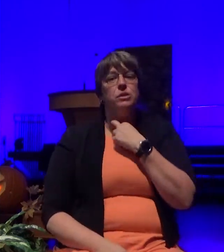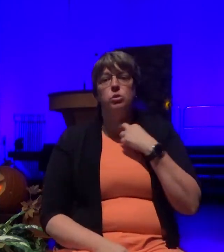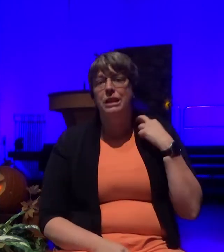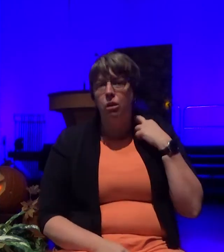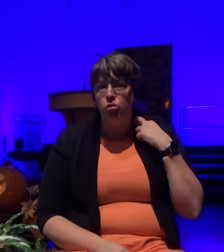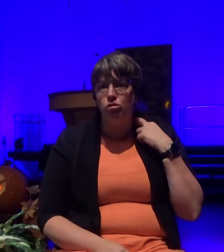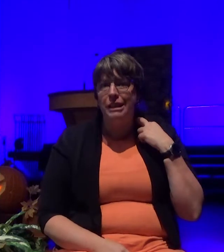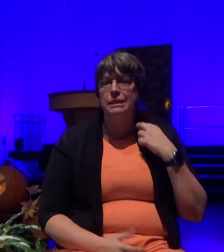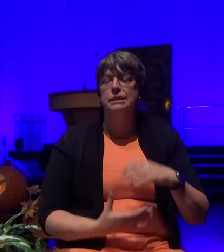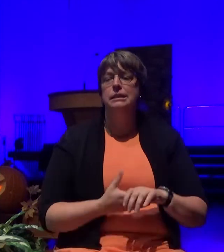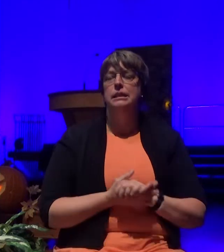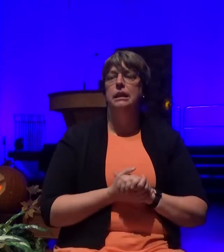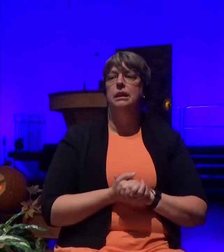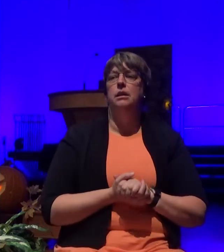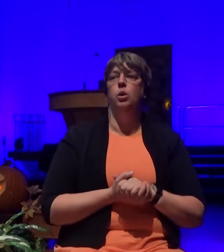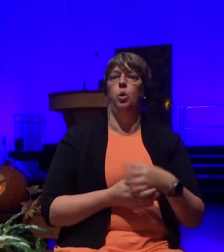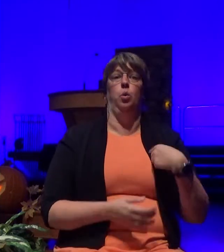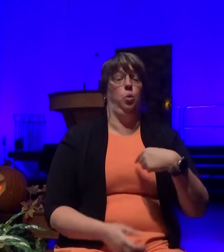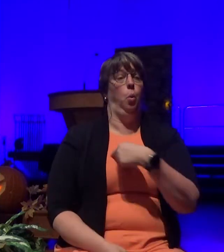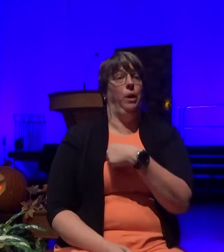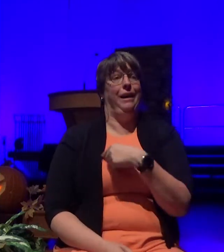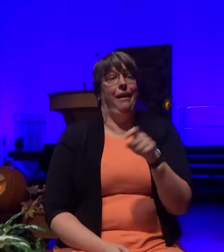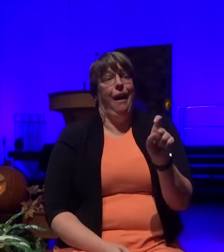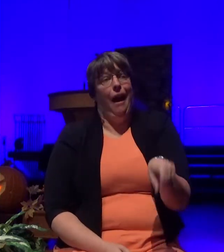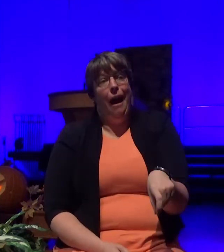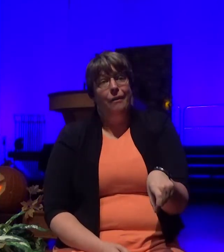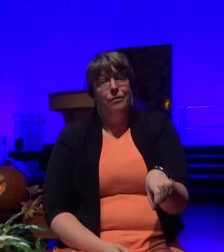And one way we also have to cultivate it